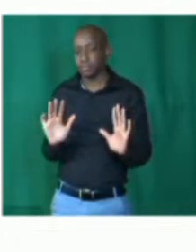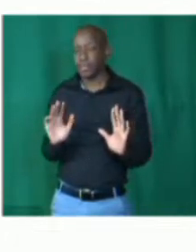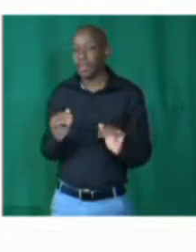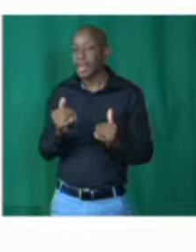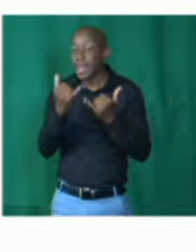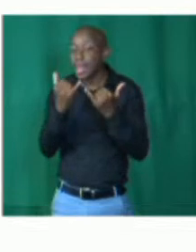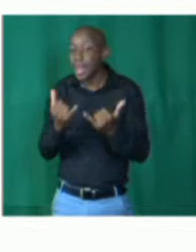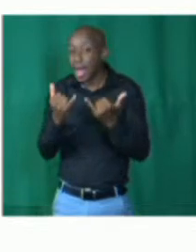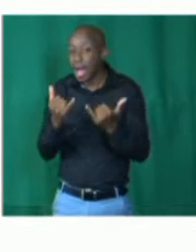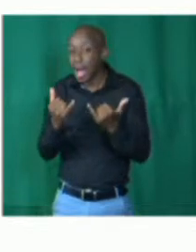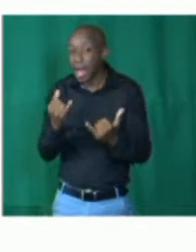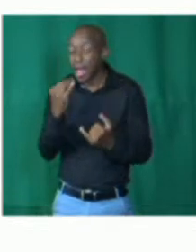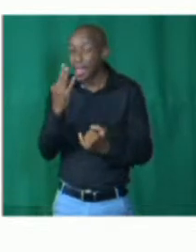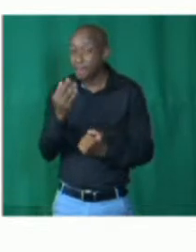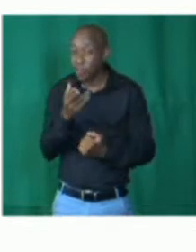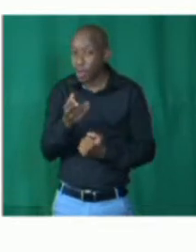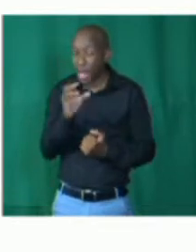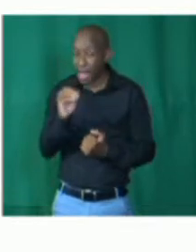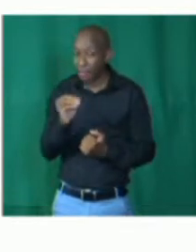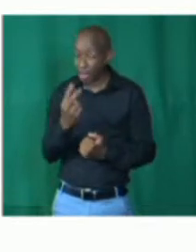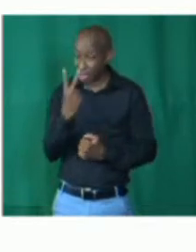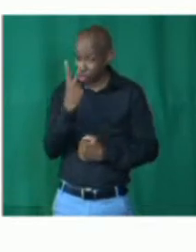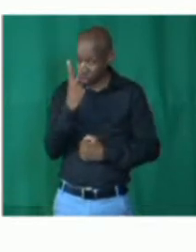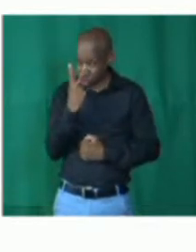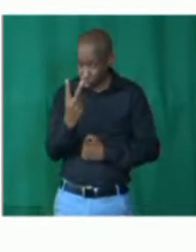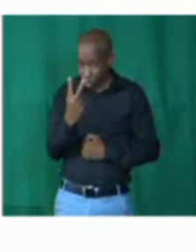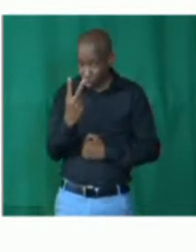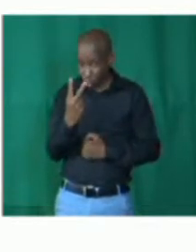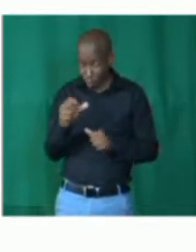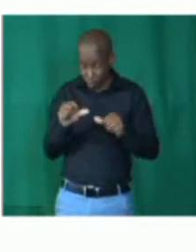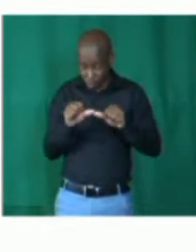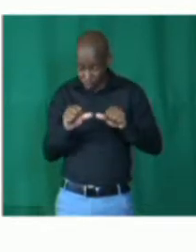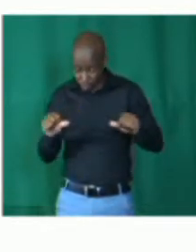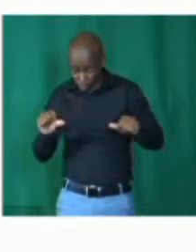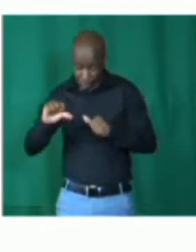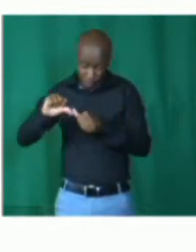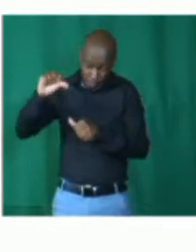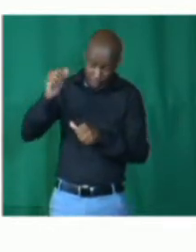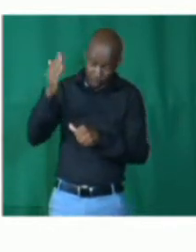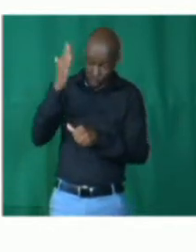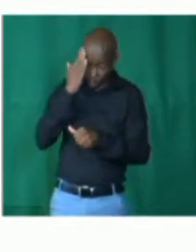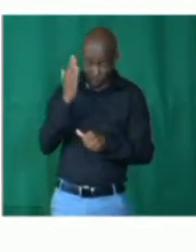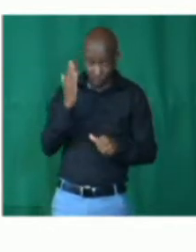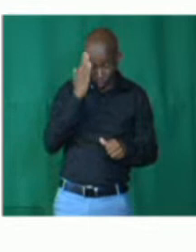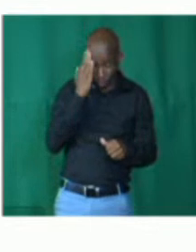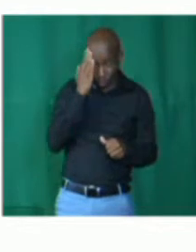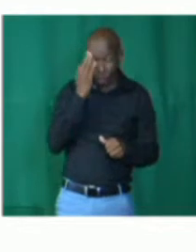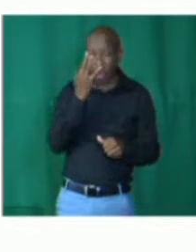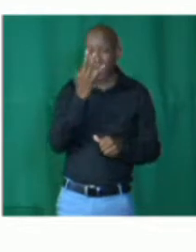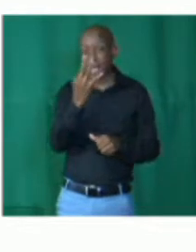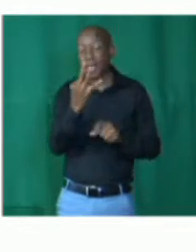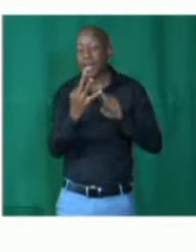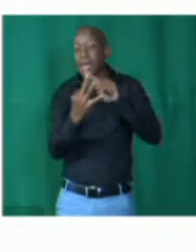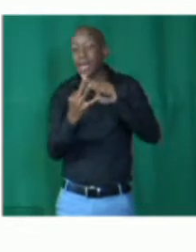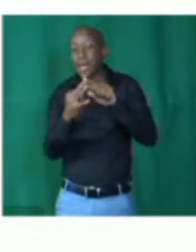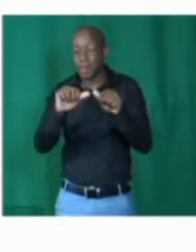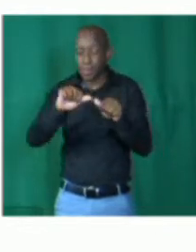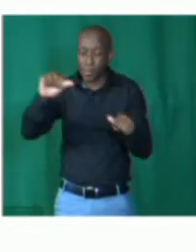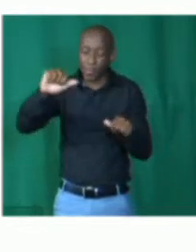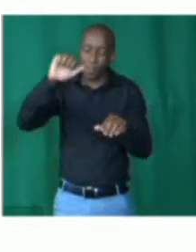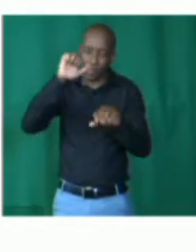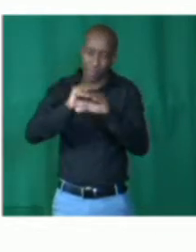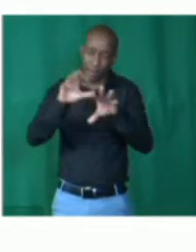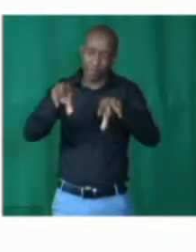if you have two sides, if two sides are known, you can find the what? The third side, if you know